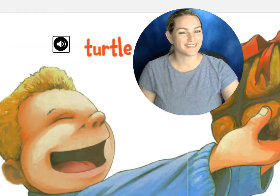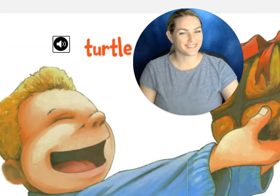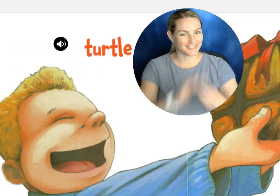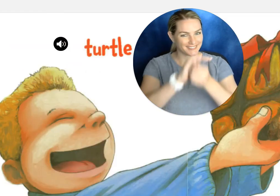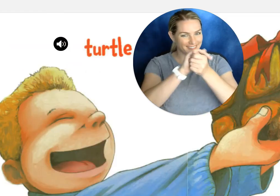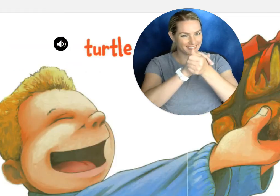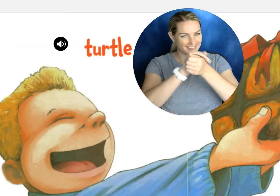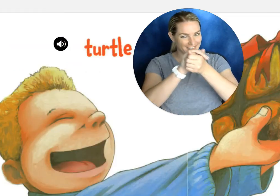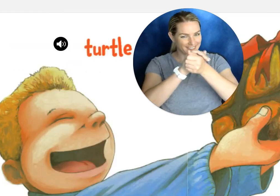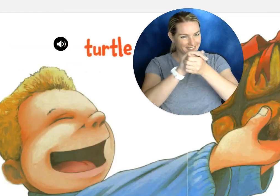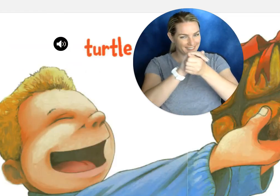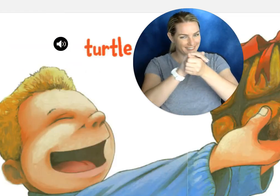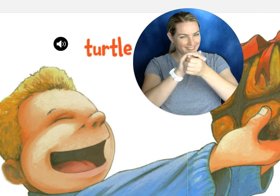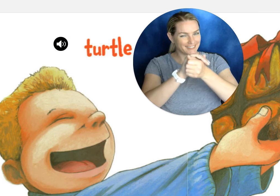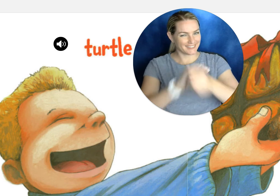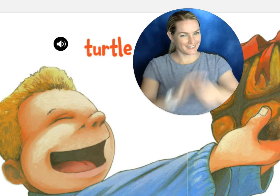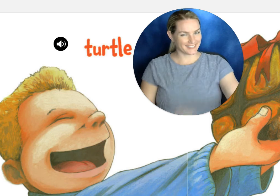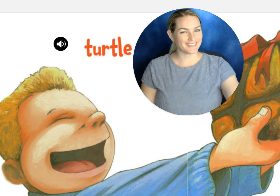turtle.